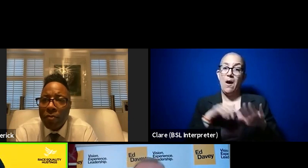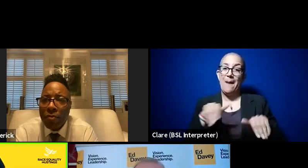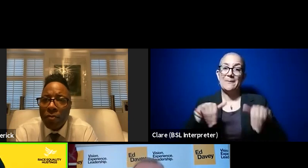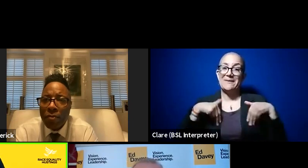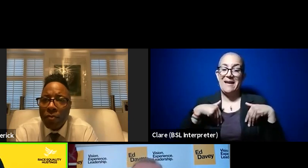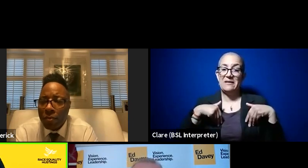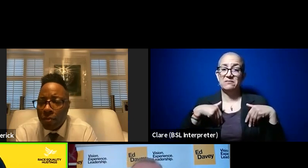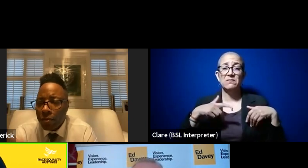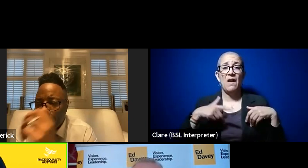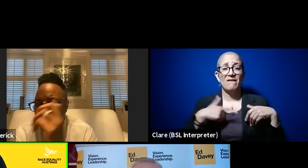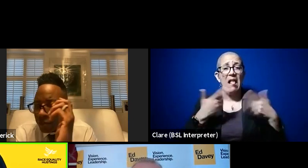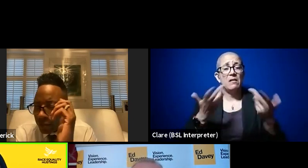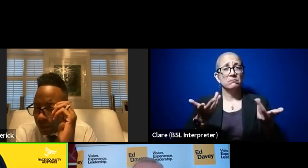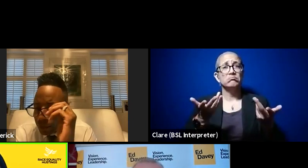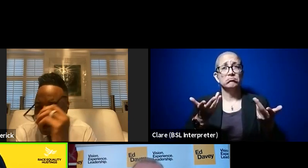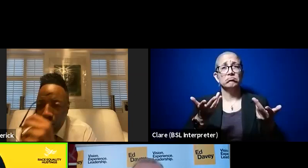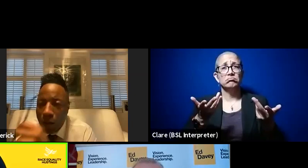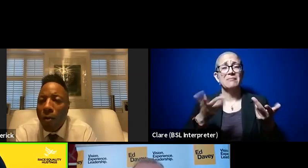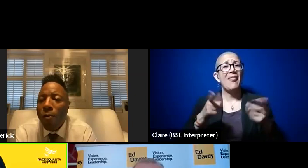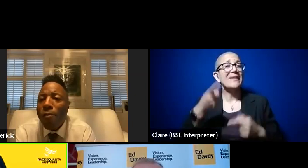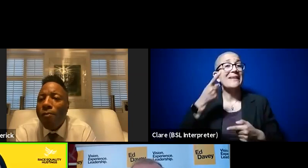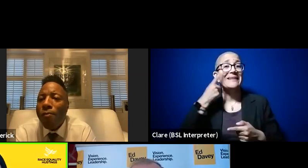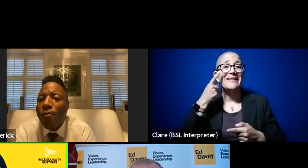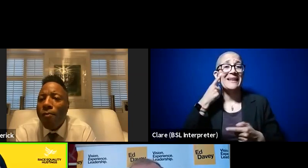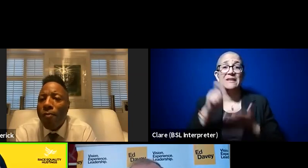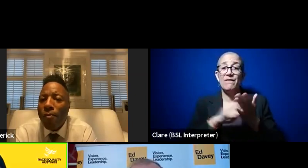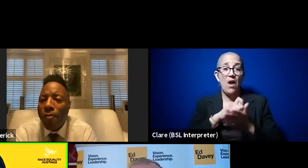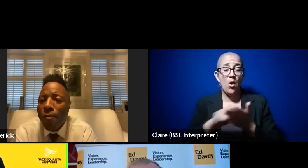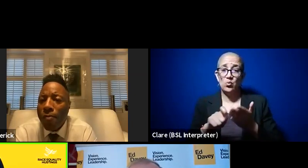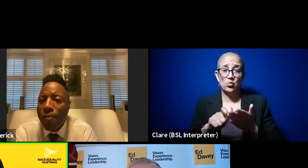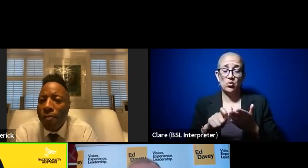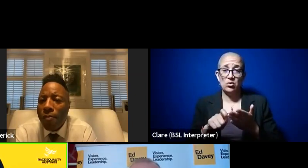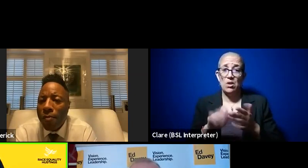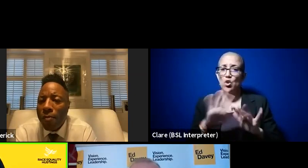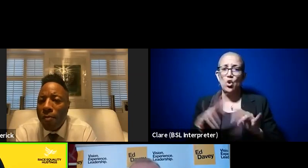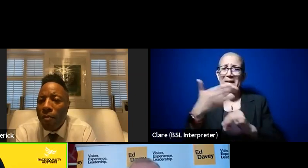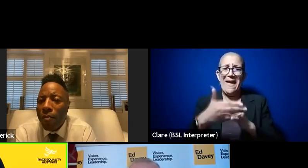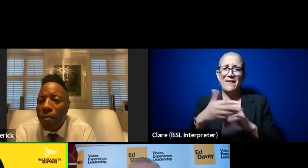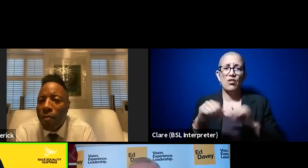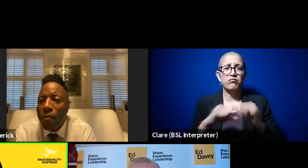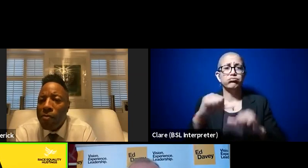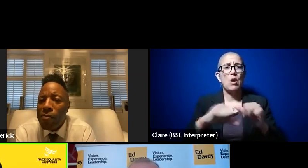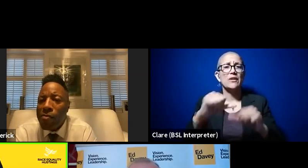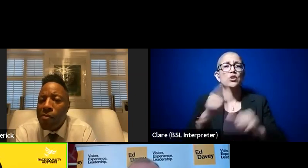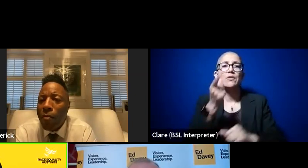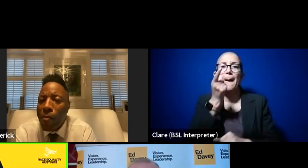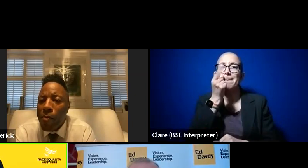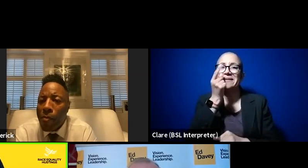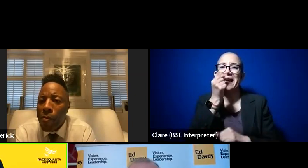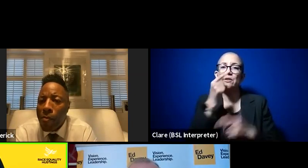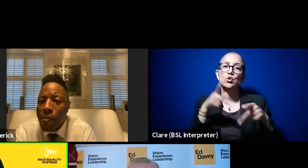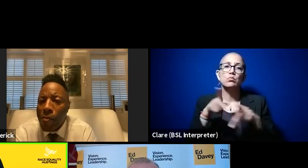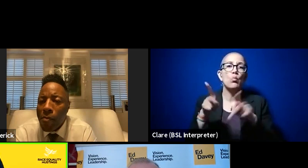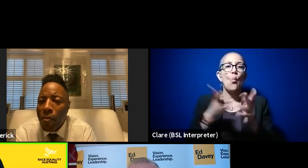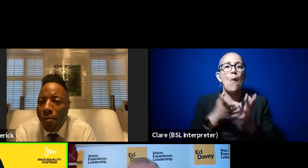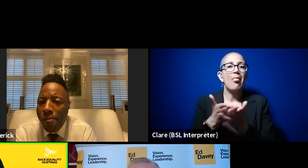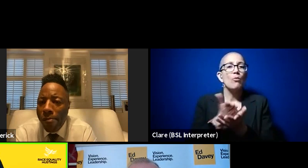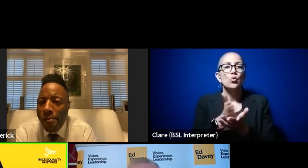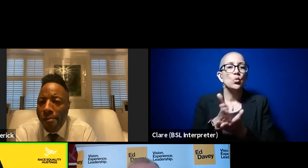there was a place, given that these were indicative, this wasn't the end of the process, this was a potential way through, that